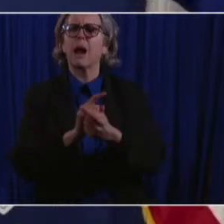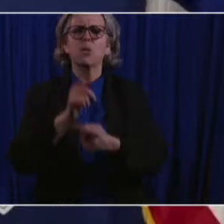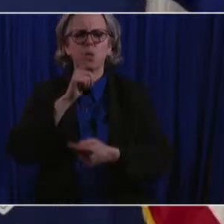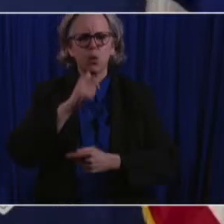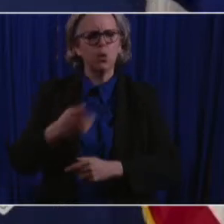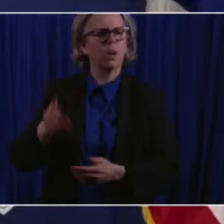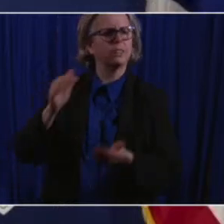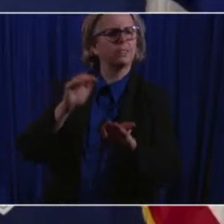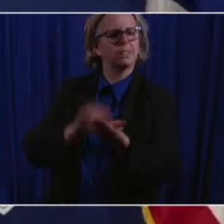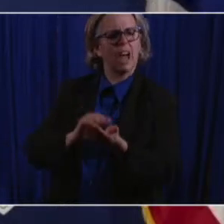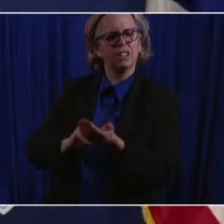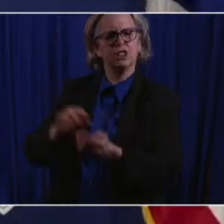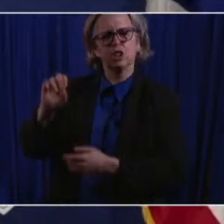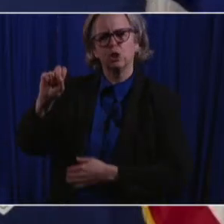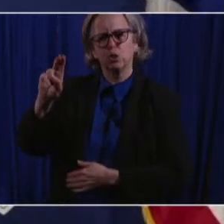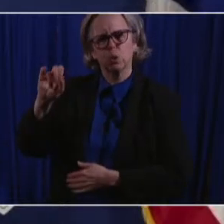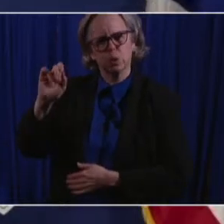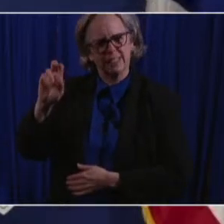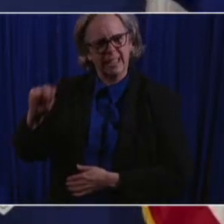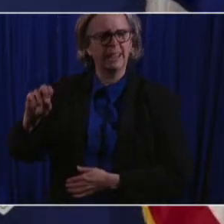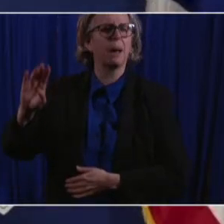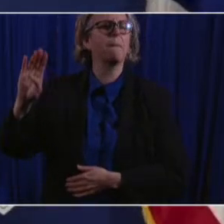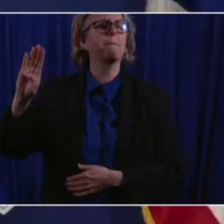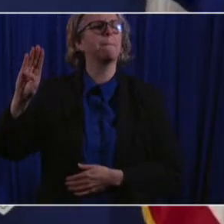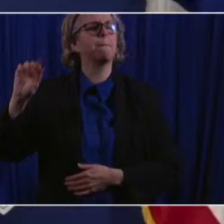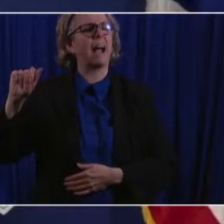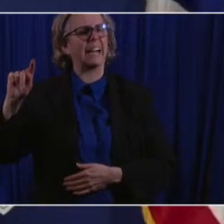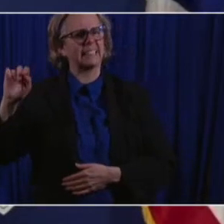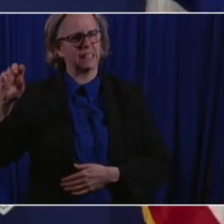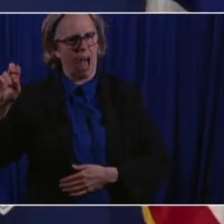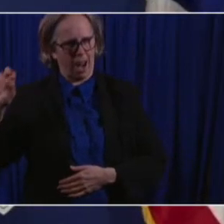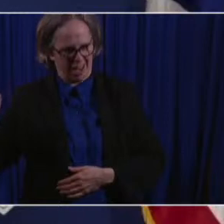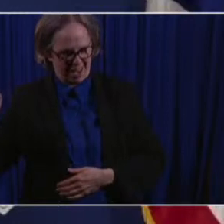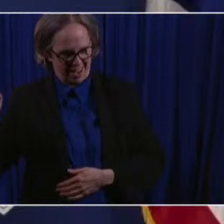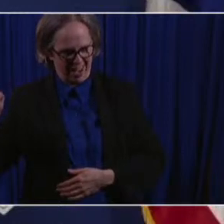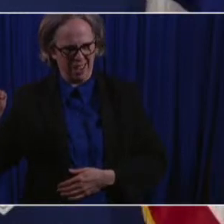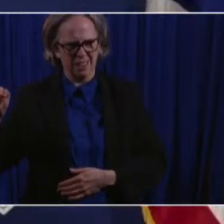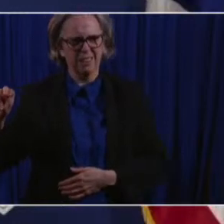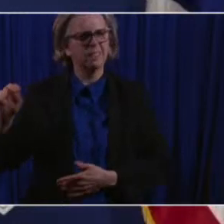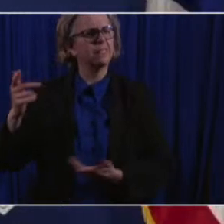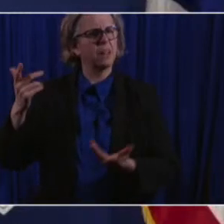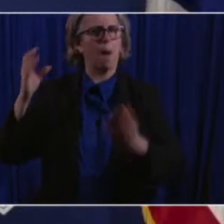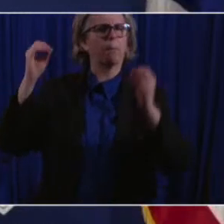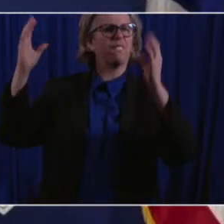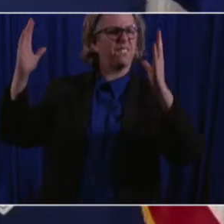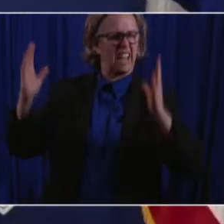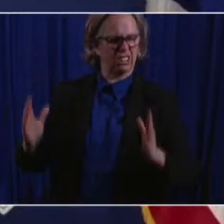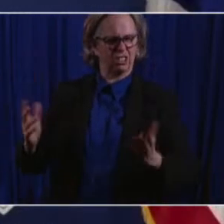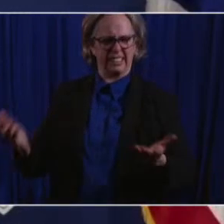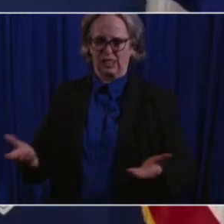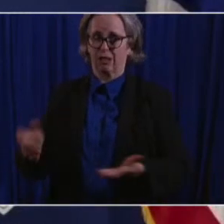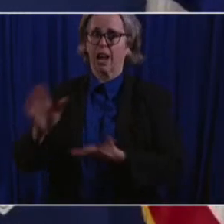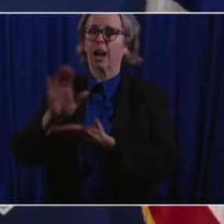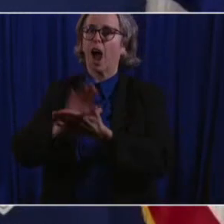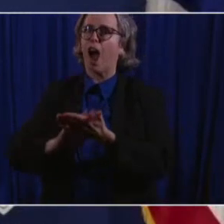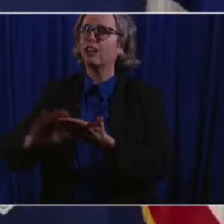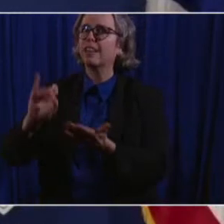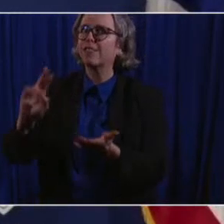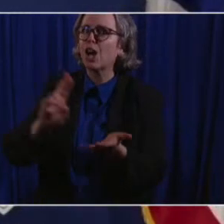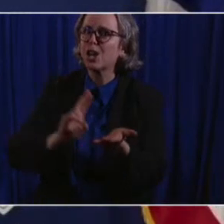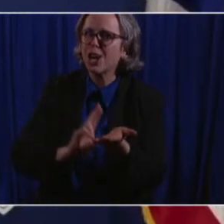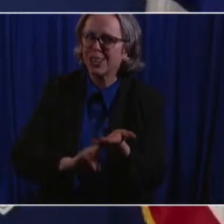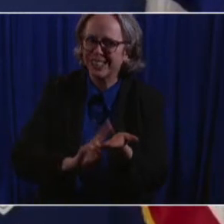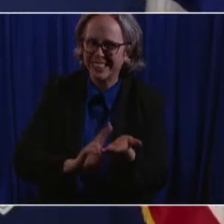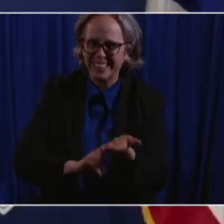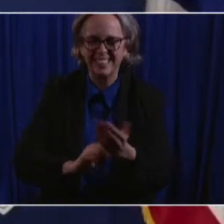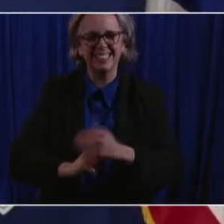who is an associate professor in the College of Nursing here at UT. She's been working with a number of clinics, and she was